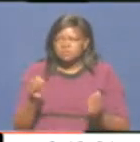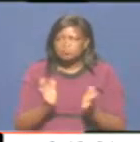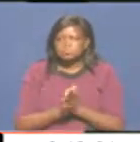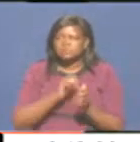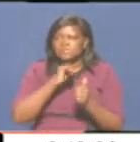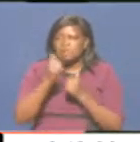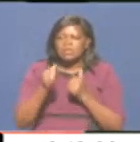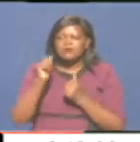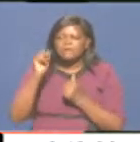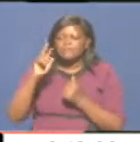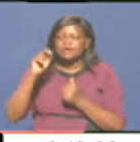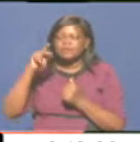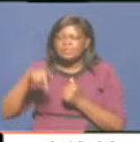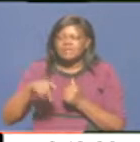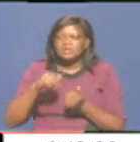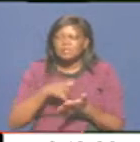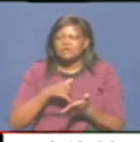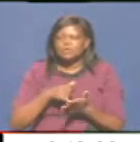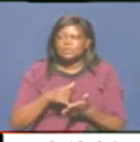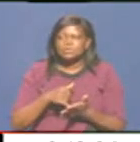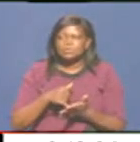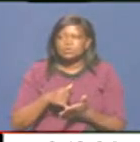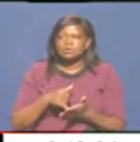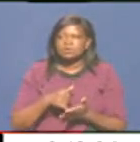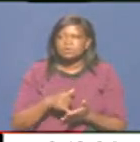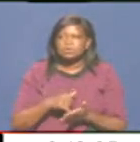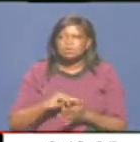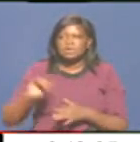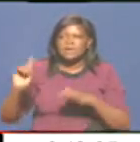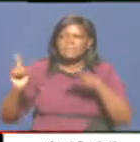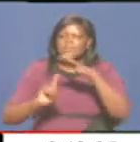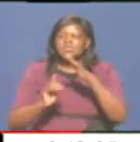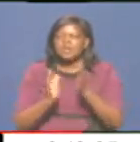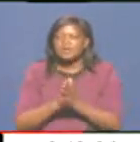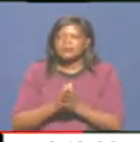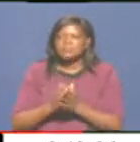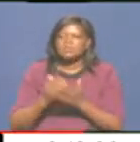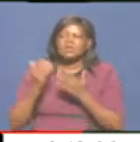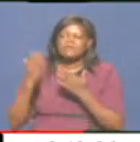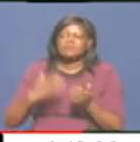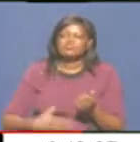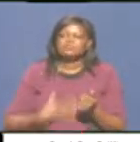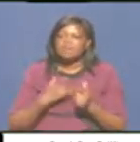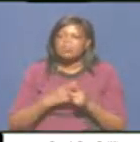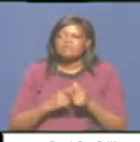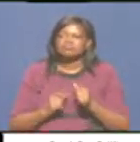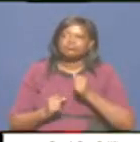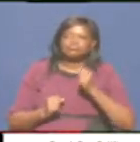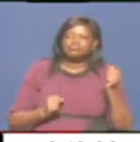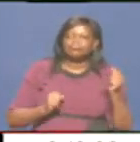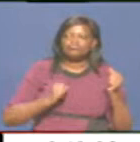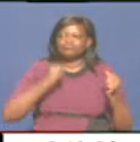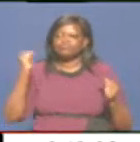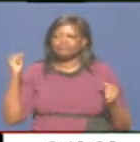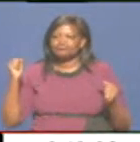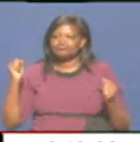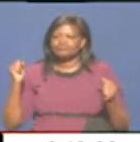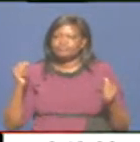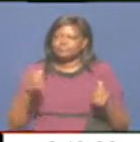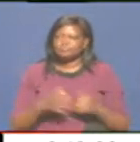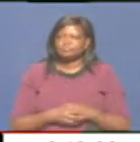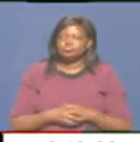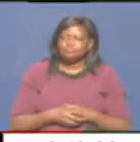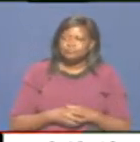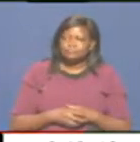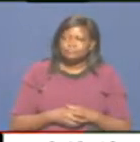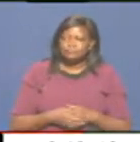VIP guests, including, you know, cabinet ministers and invited guests. But then you can see to the left and right of the main